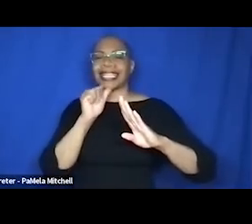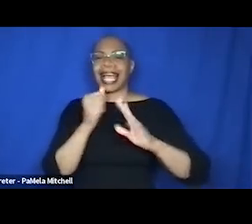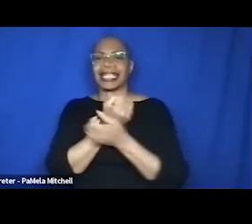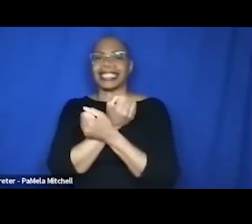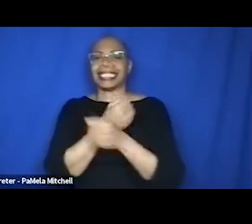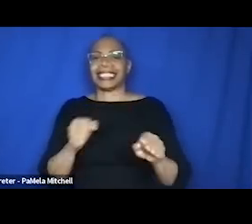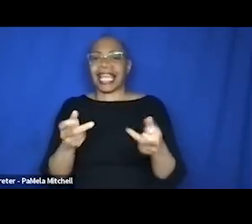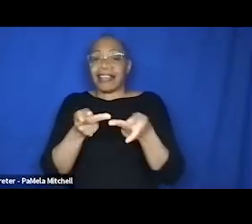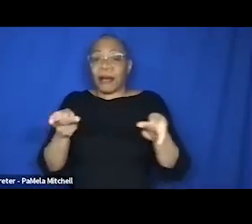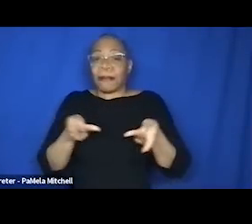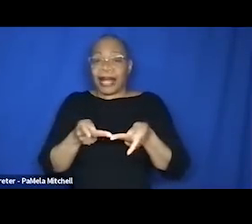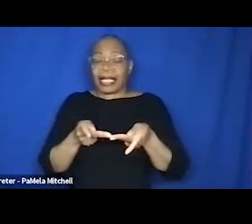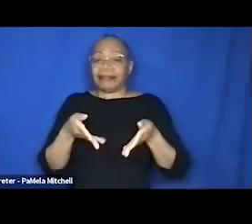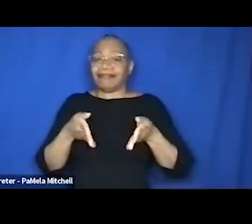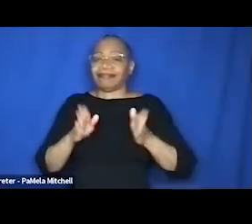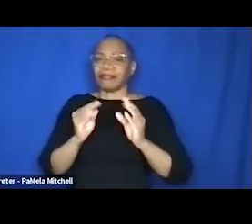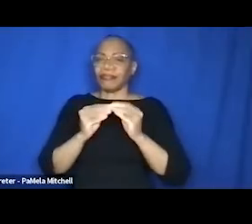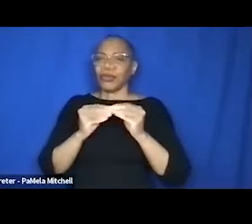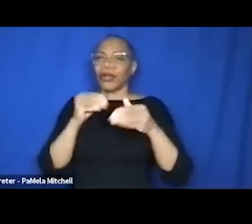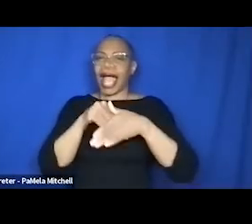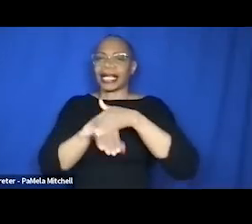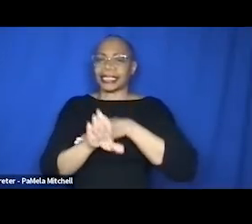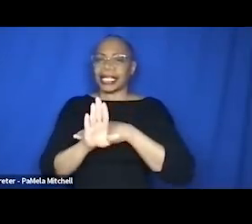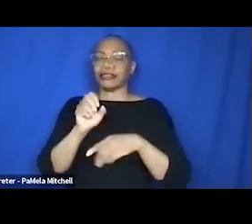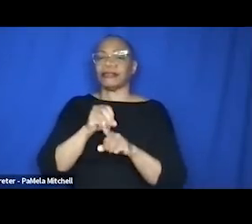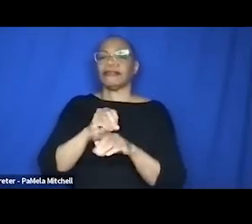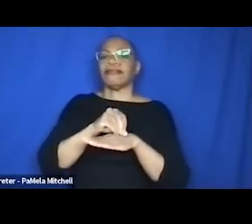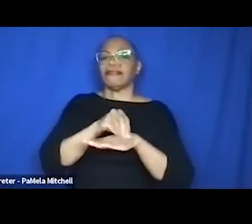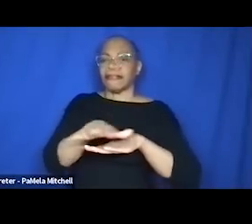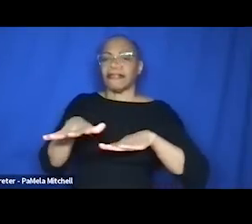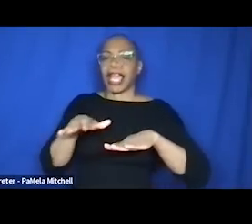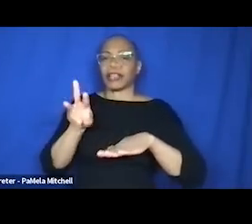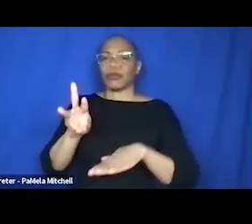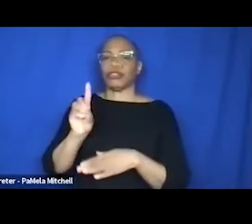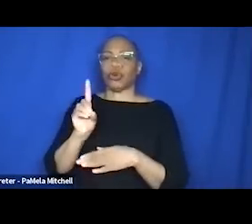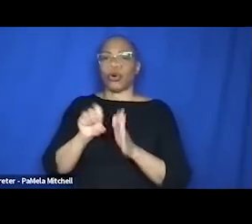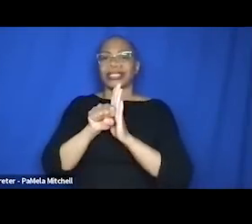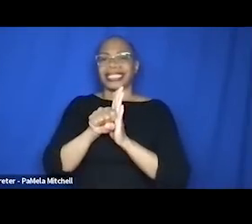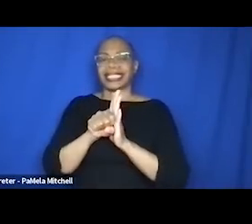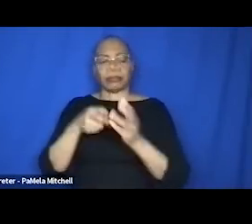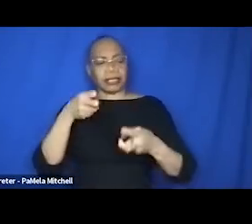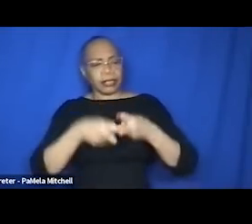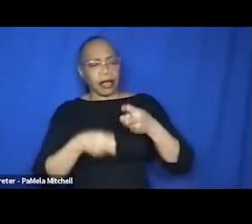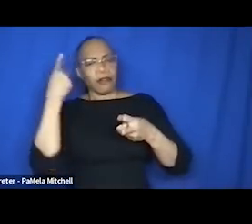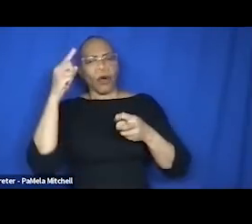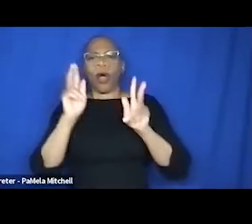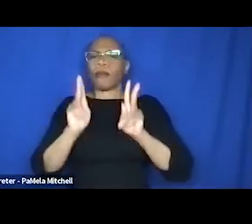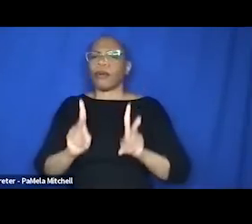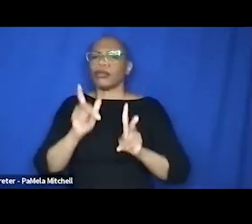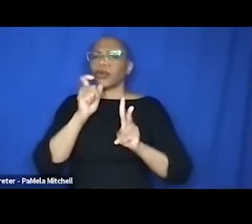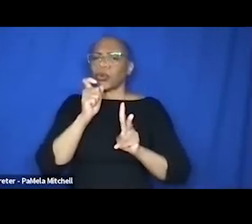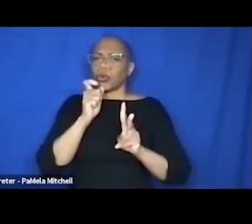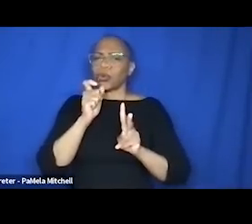them more access to be able to prevent those withdrawal symptoms. It can be very hard for someone who's actively using to stay in